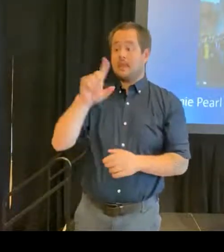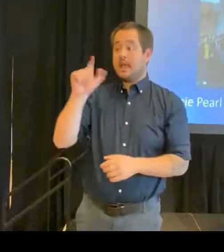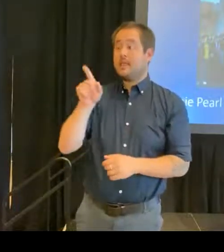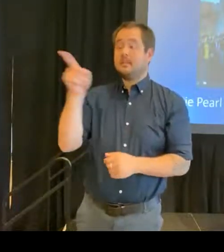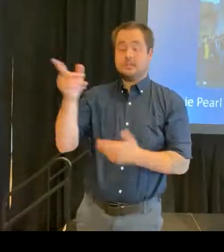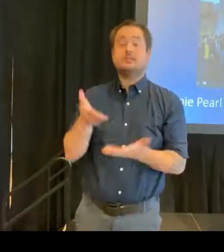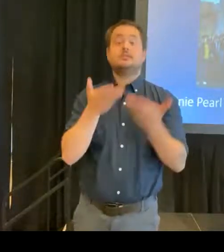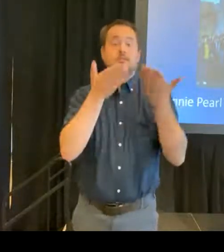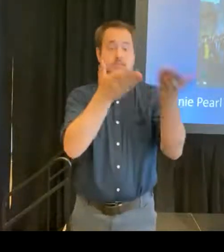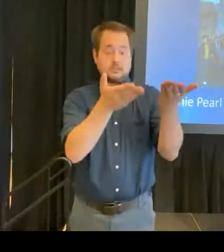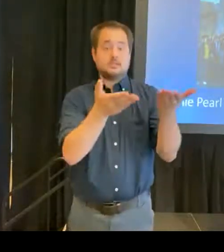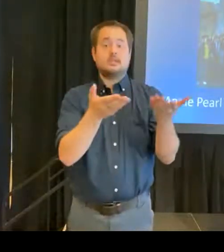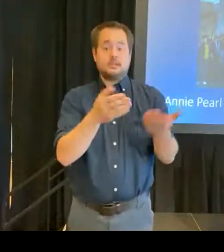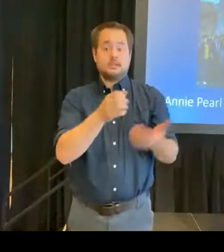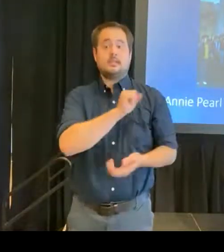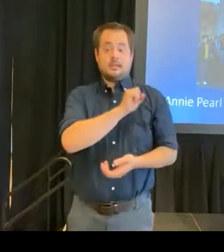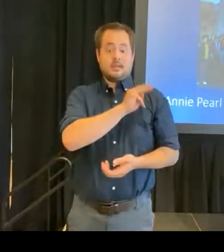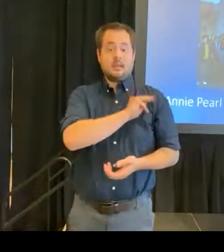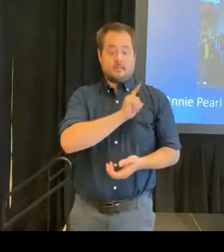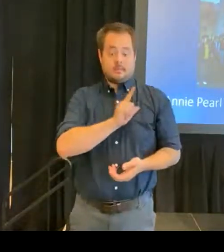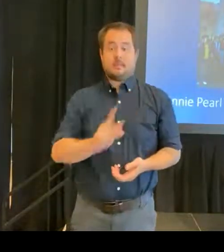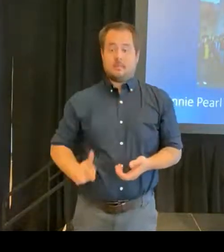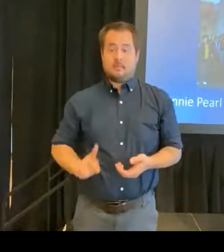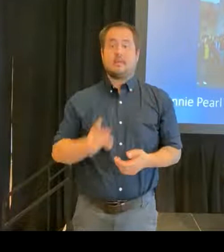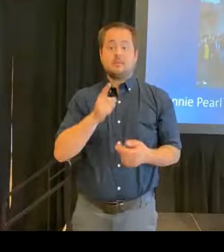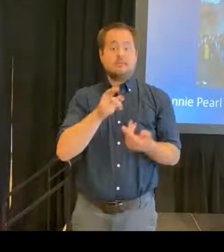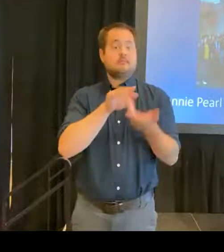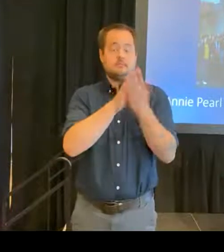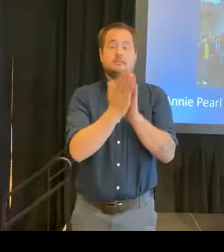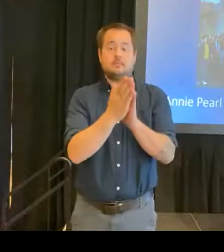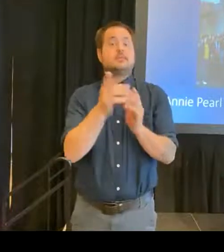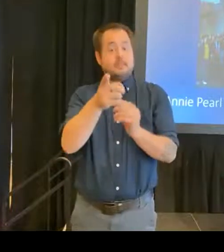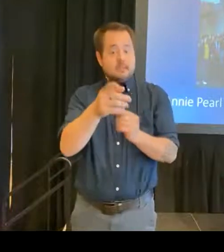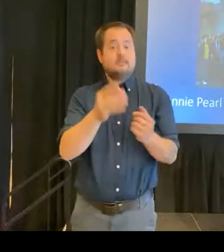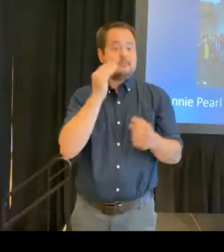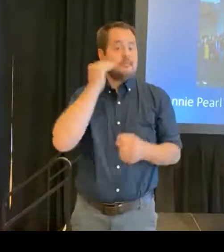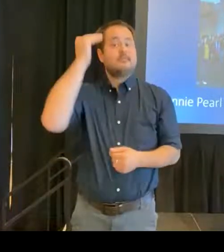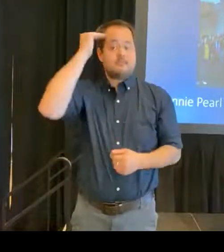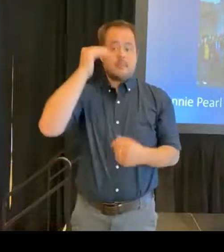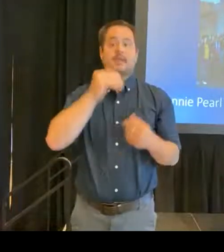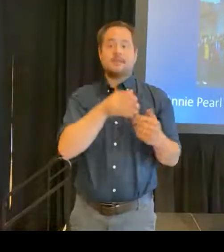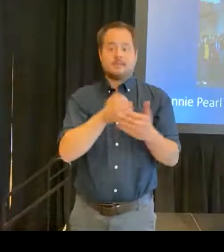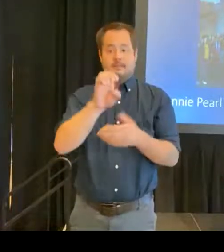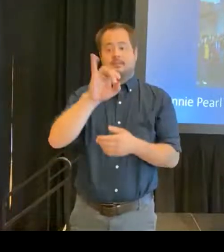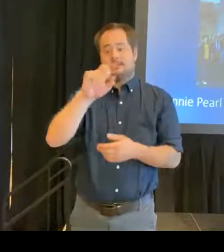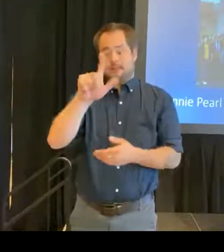King become head of the Montgomery Civil Rights movement.